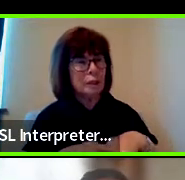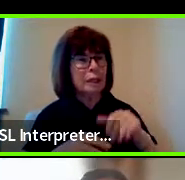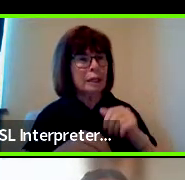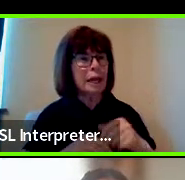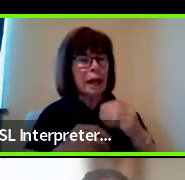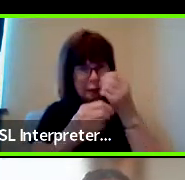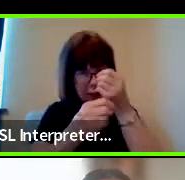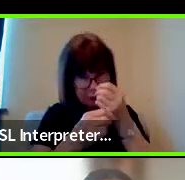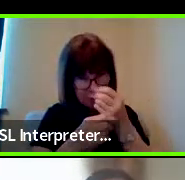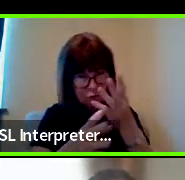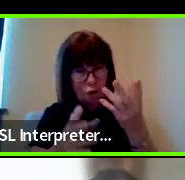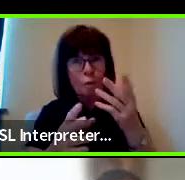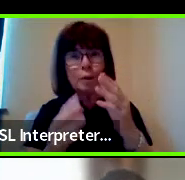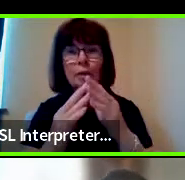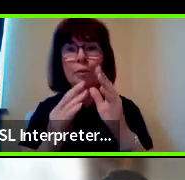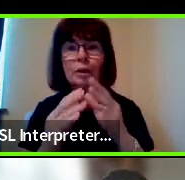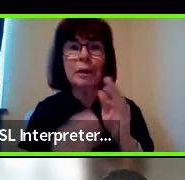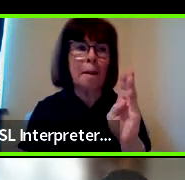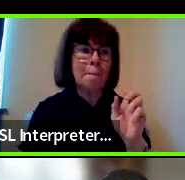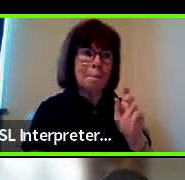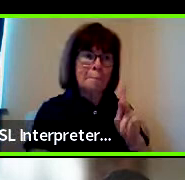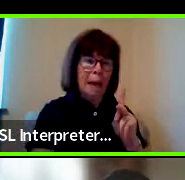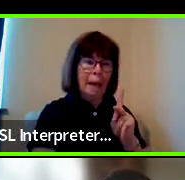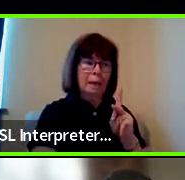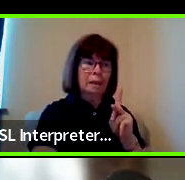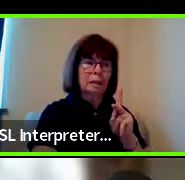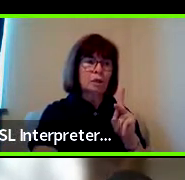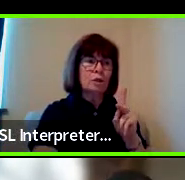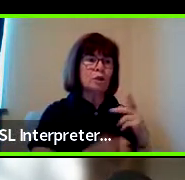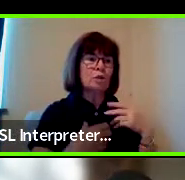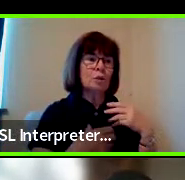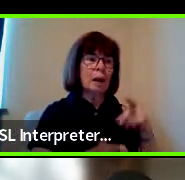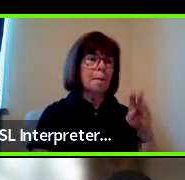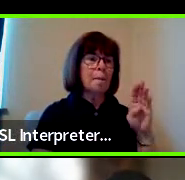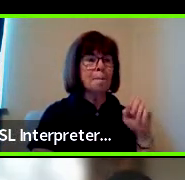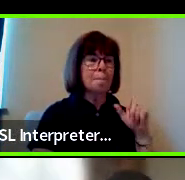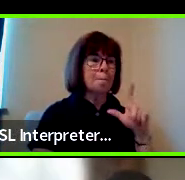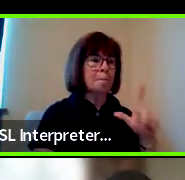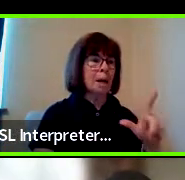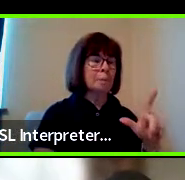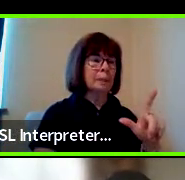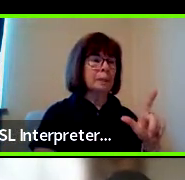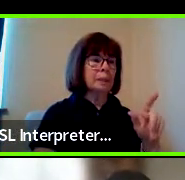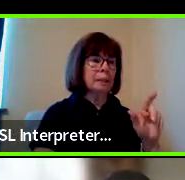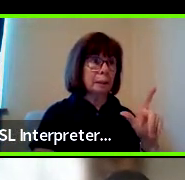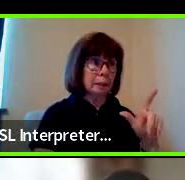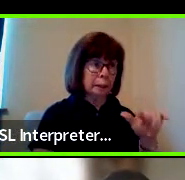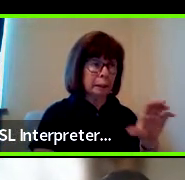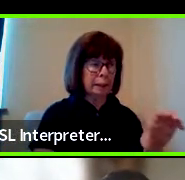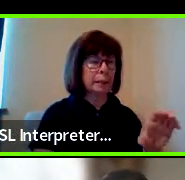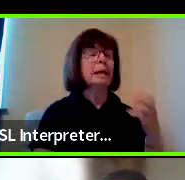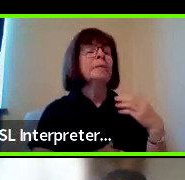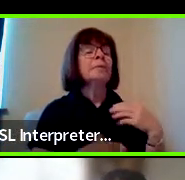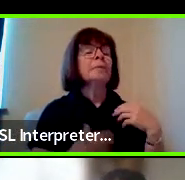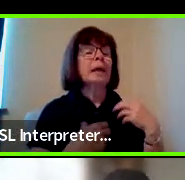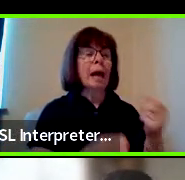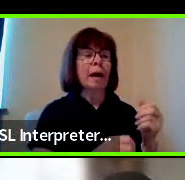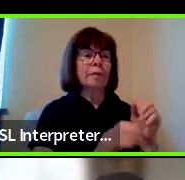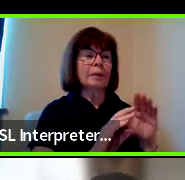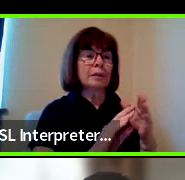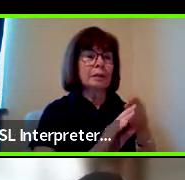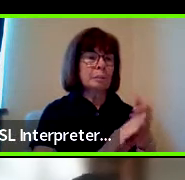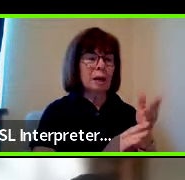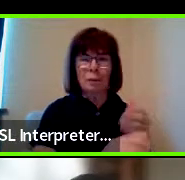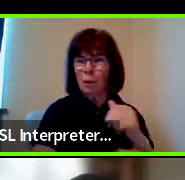health department, right? That's what's being missing, right? We're not hearing what the people are saying, and it needs to get